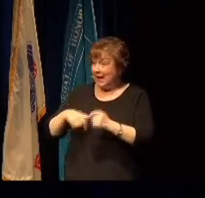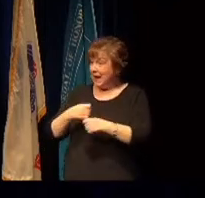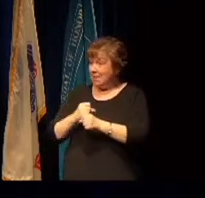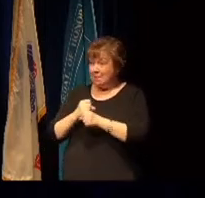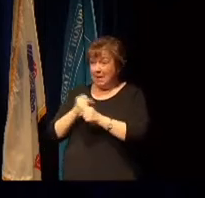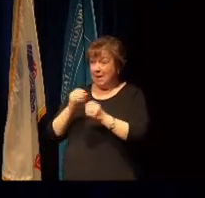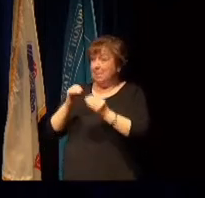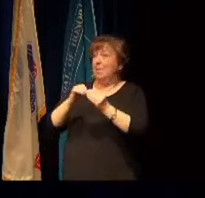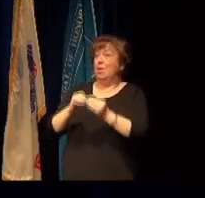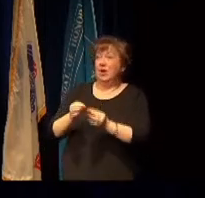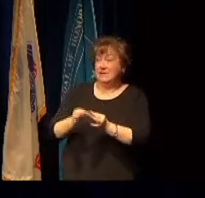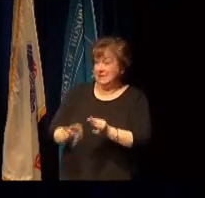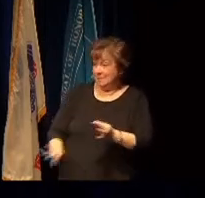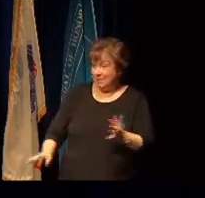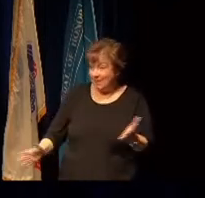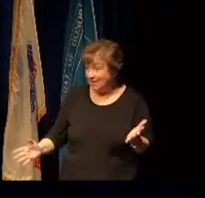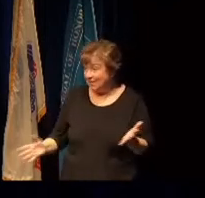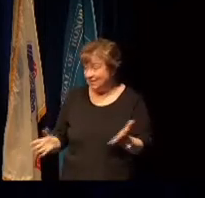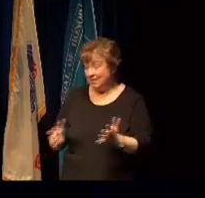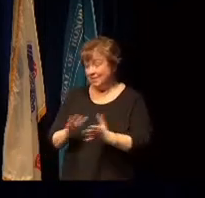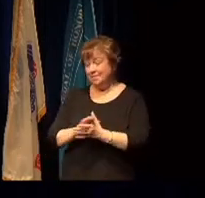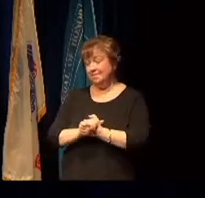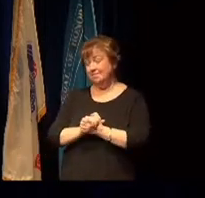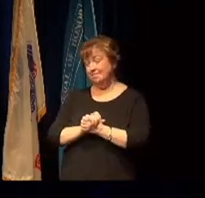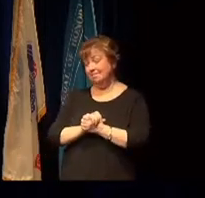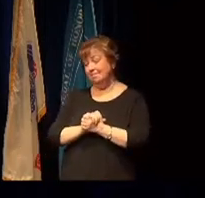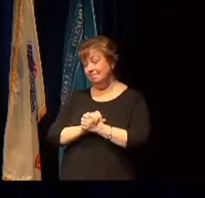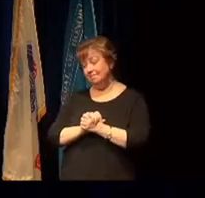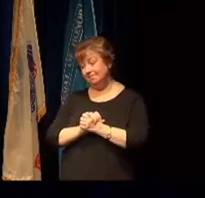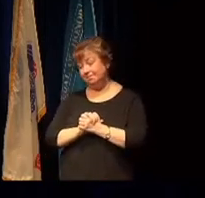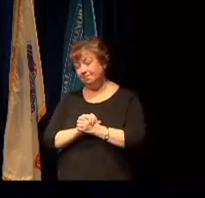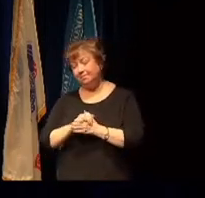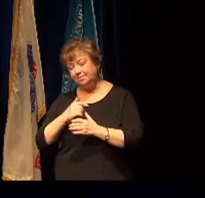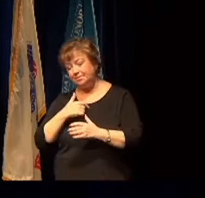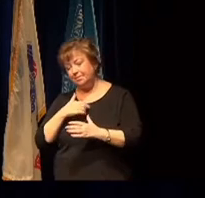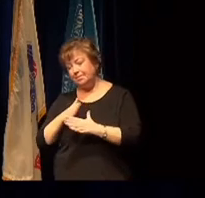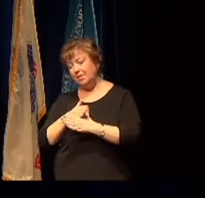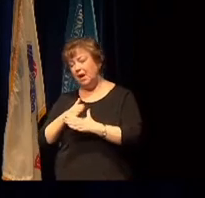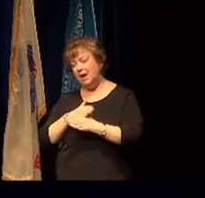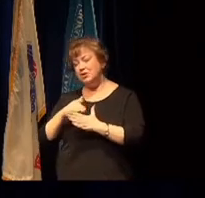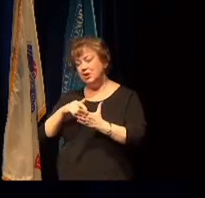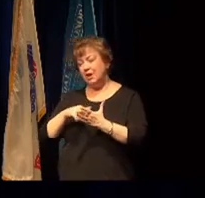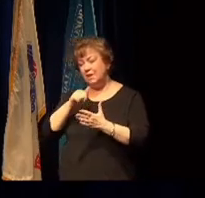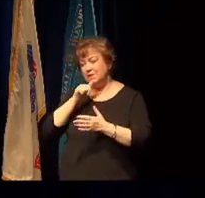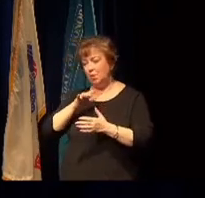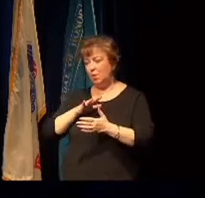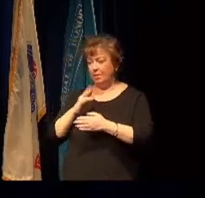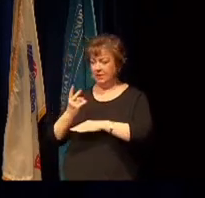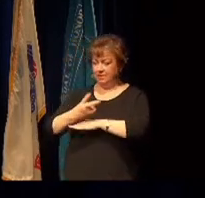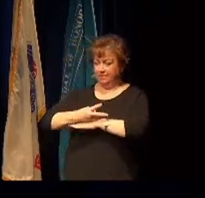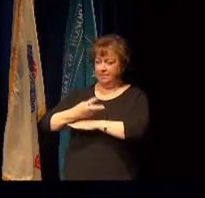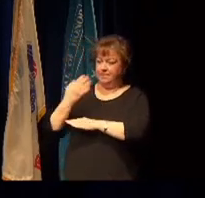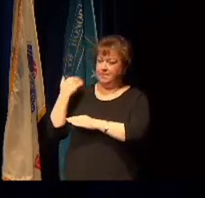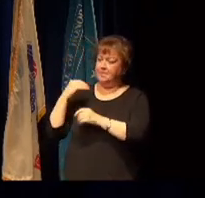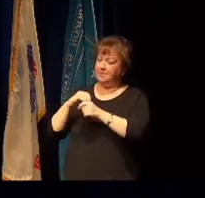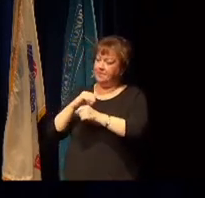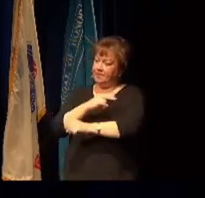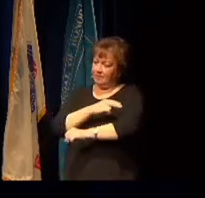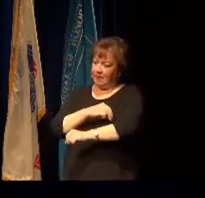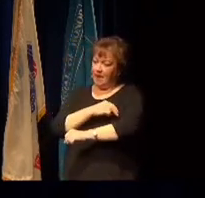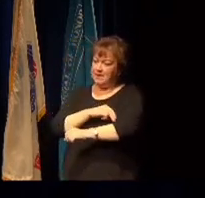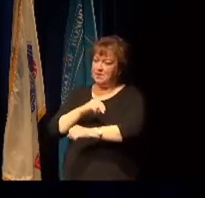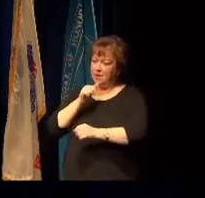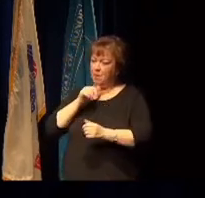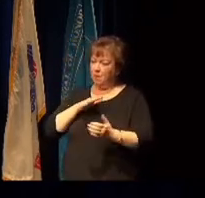So simple. I shared this with a lady 2 days ago in the hospital who's